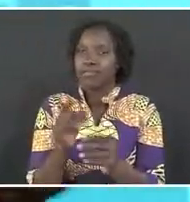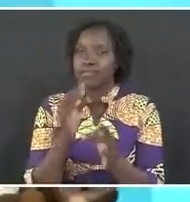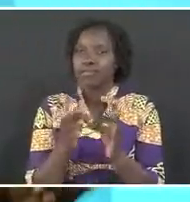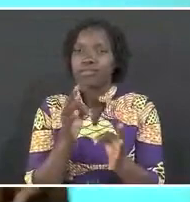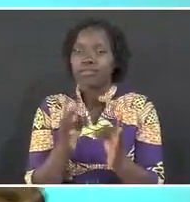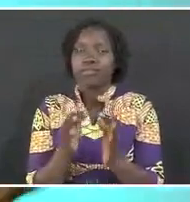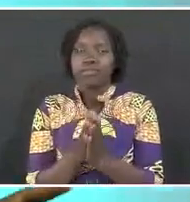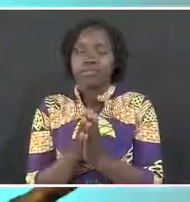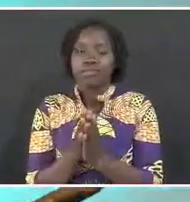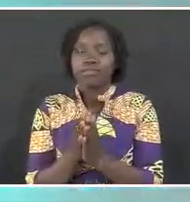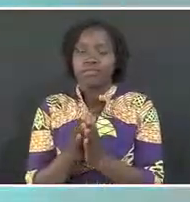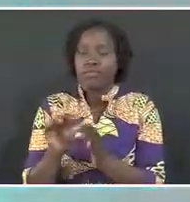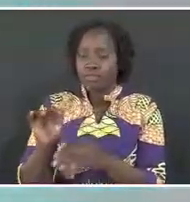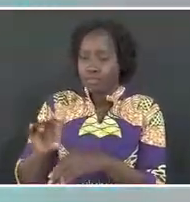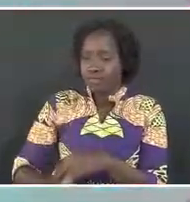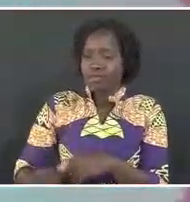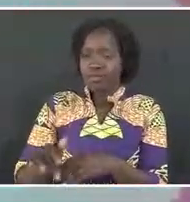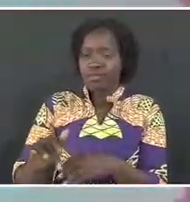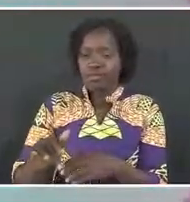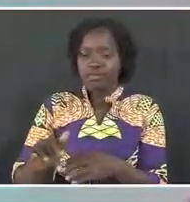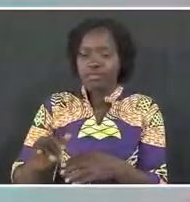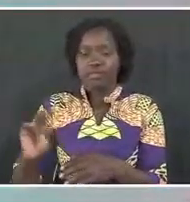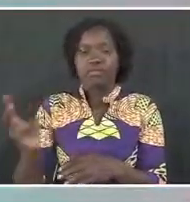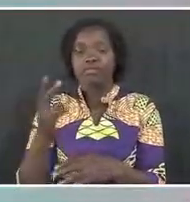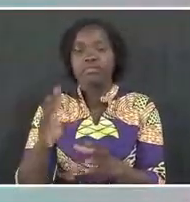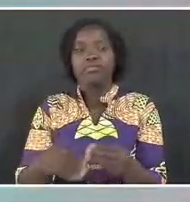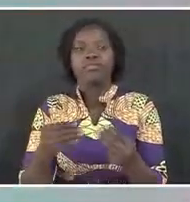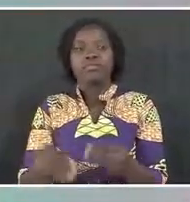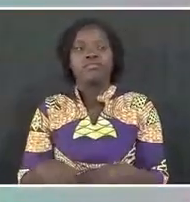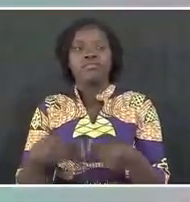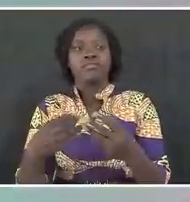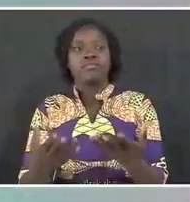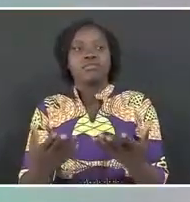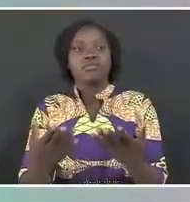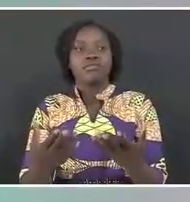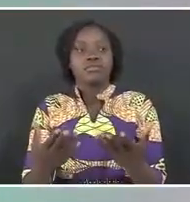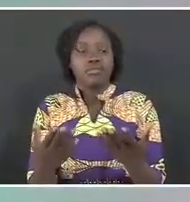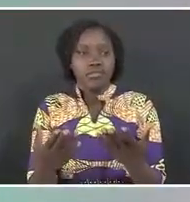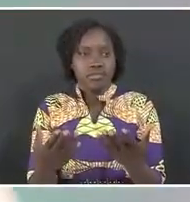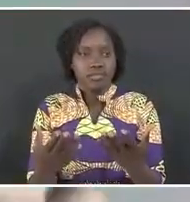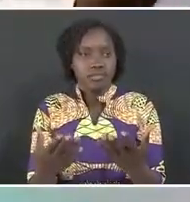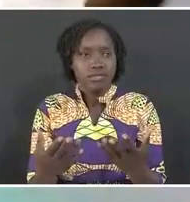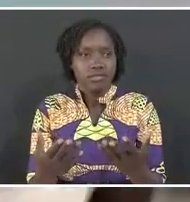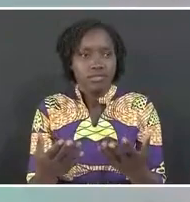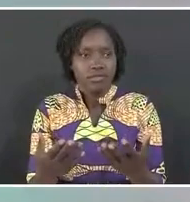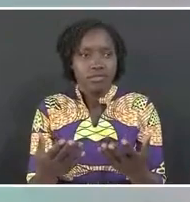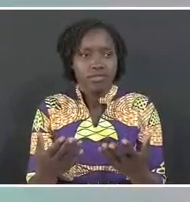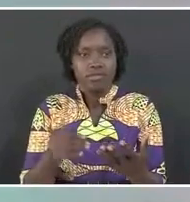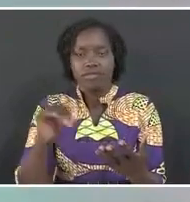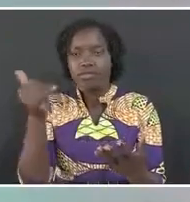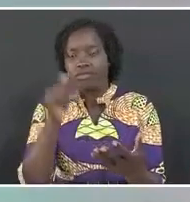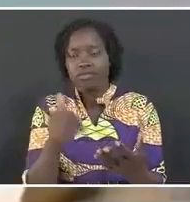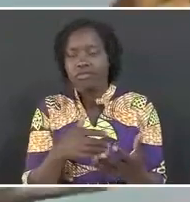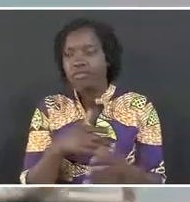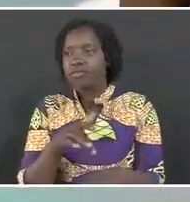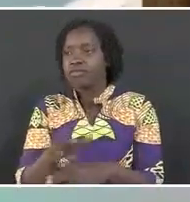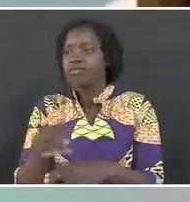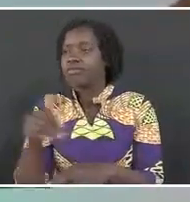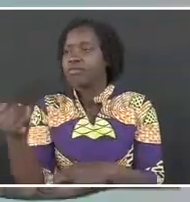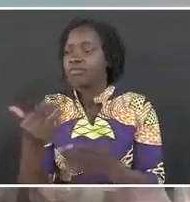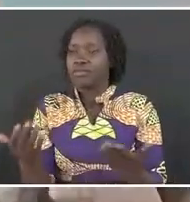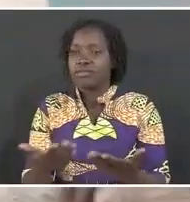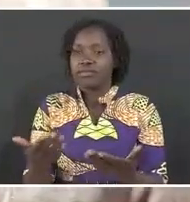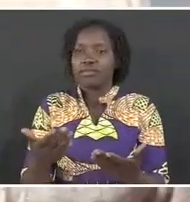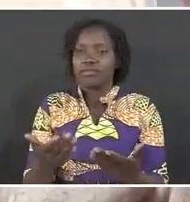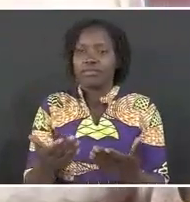the early Adventists gave offerings and sat, they never went anywhere. Supposing